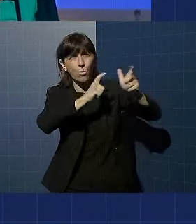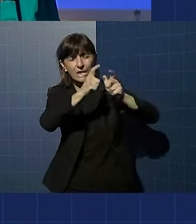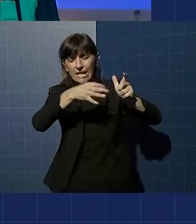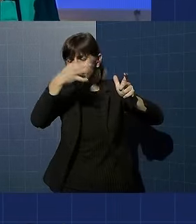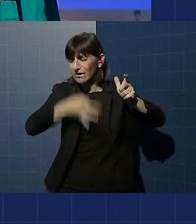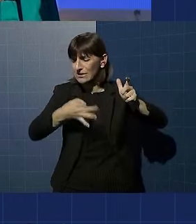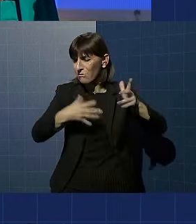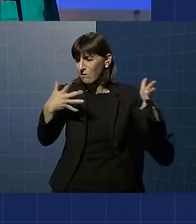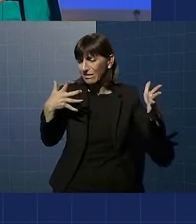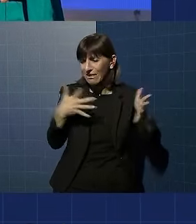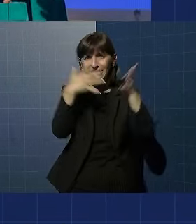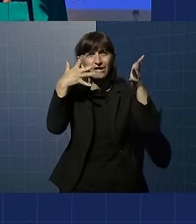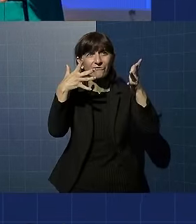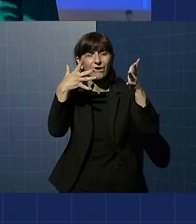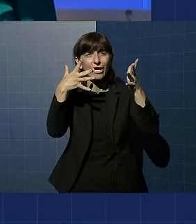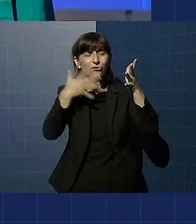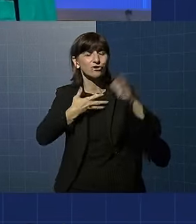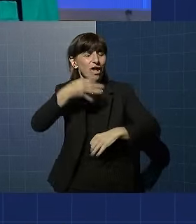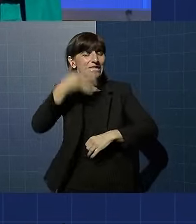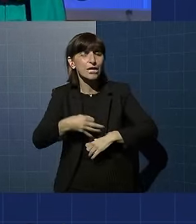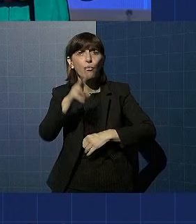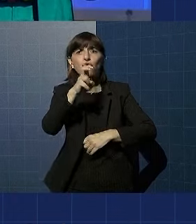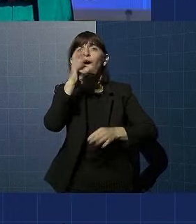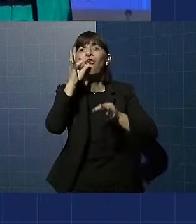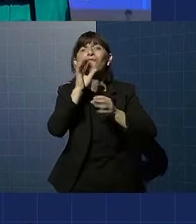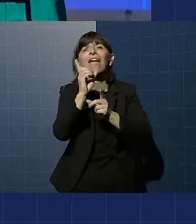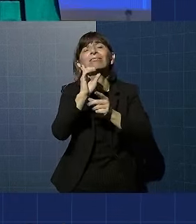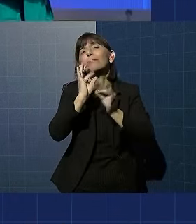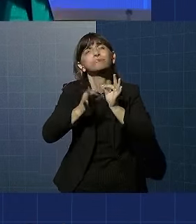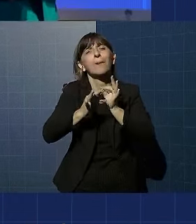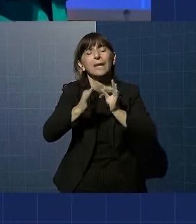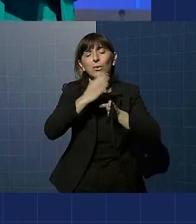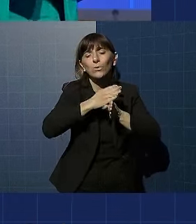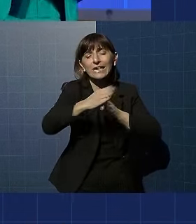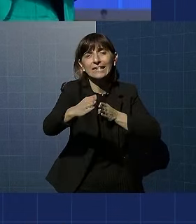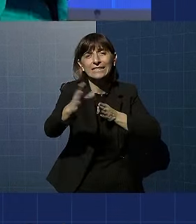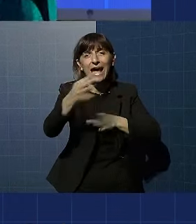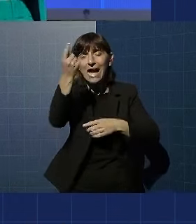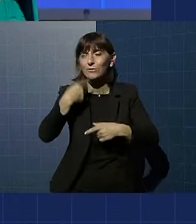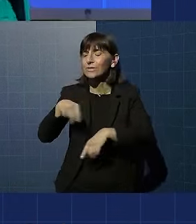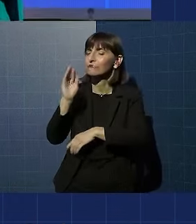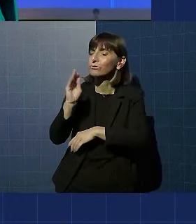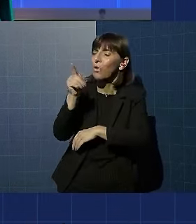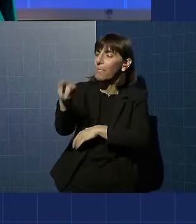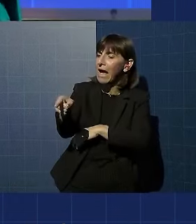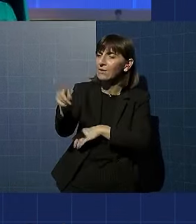a question, for example, my question on who wants to go to space, but then it will take 20 minutes for you to